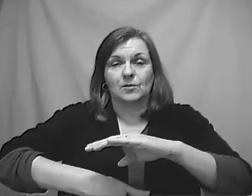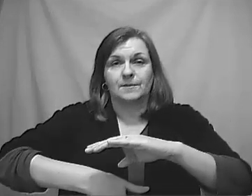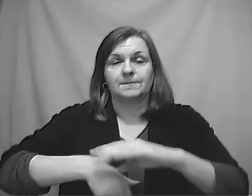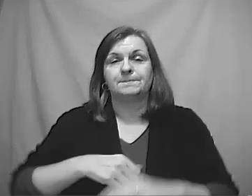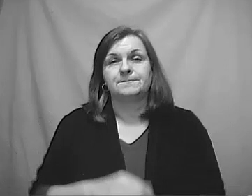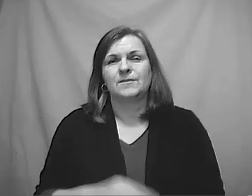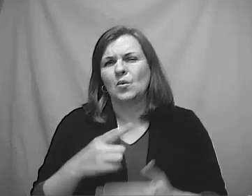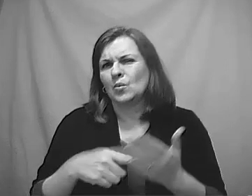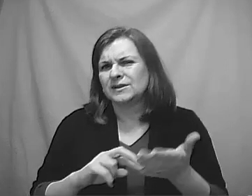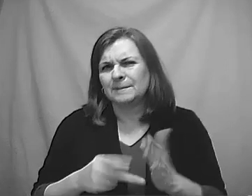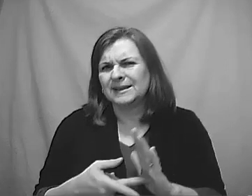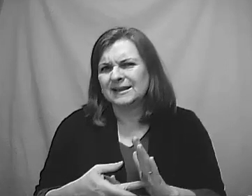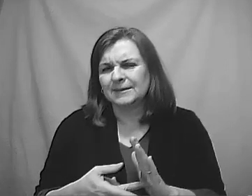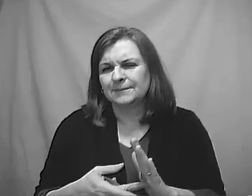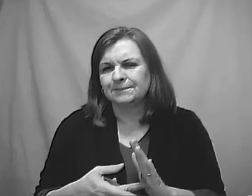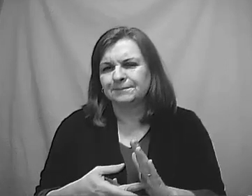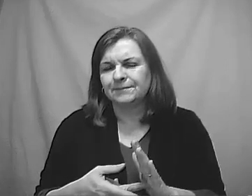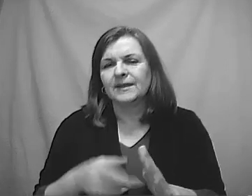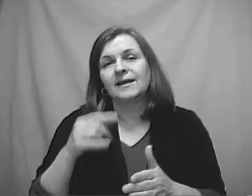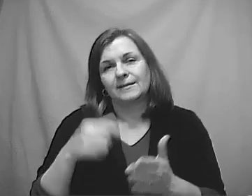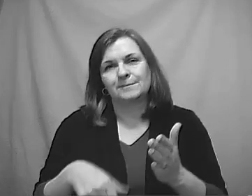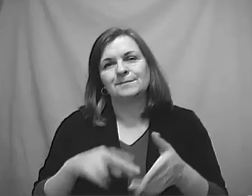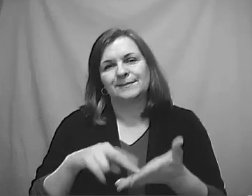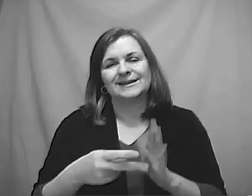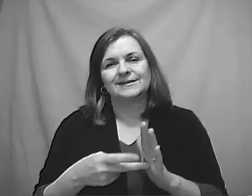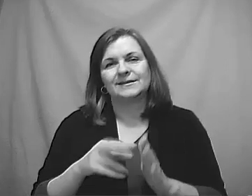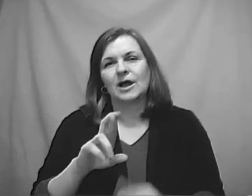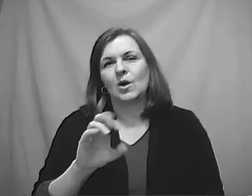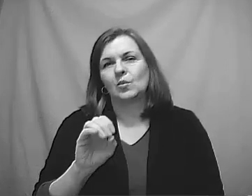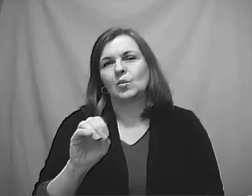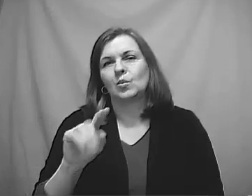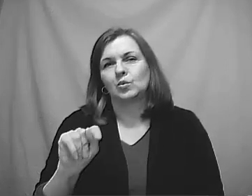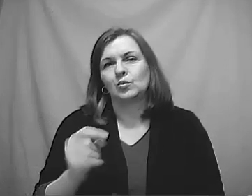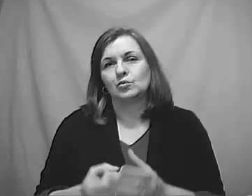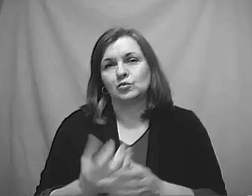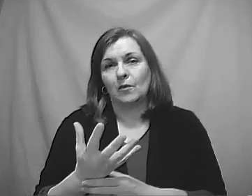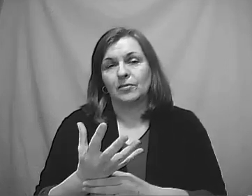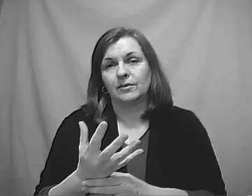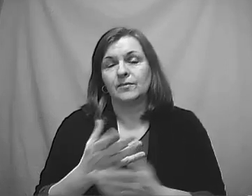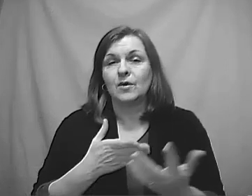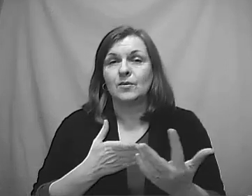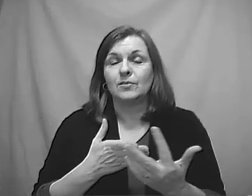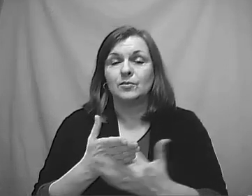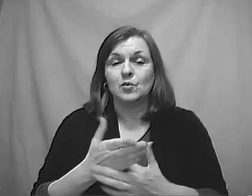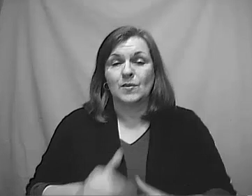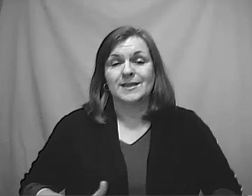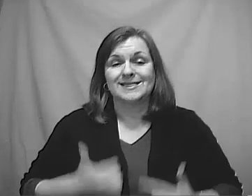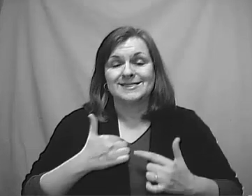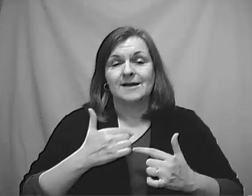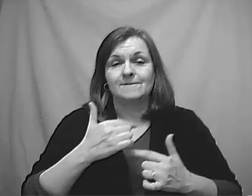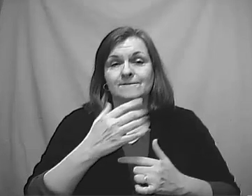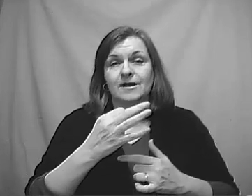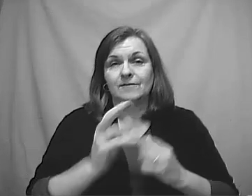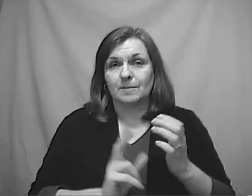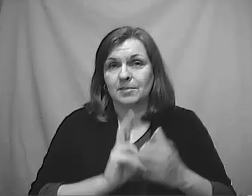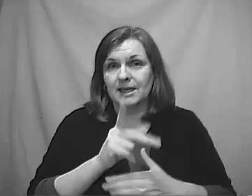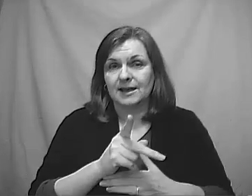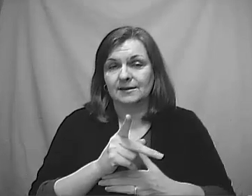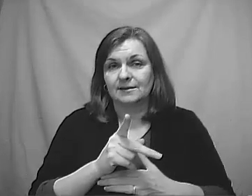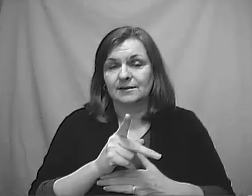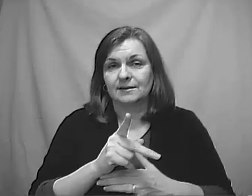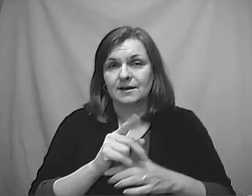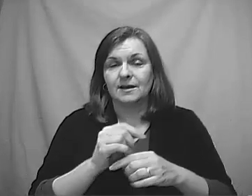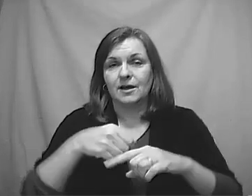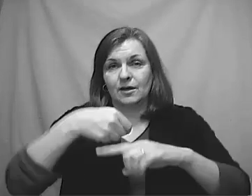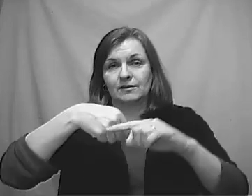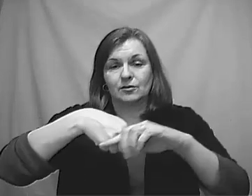the plant getting taller below ground. What does this mean? Well, this means root growth. So throughout the life of the plant, the